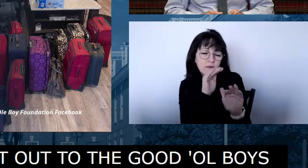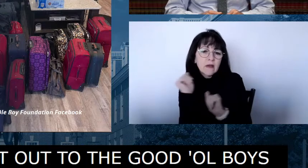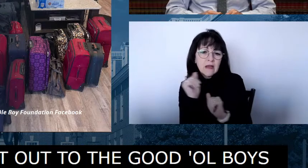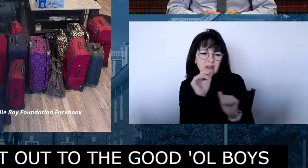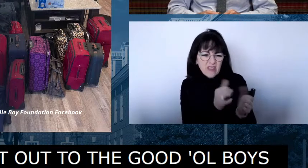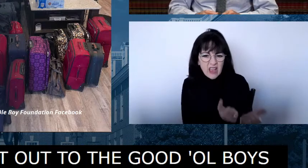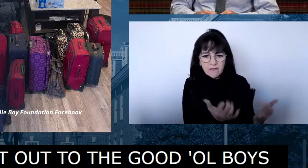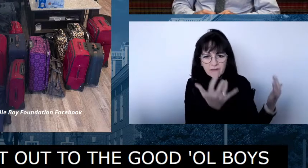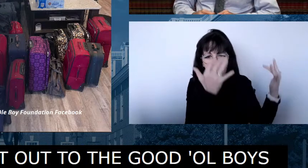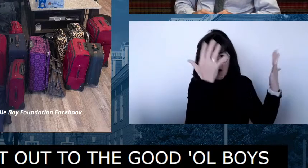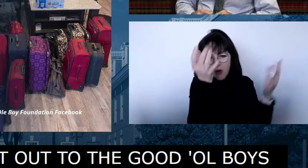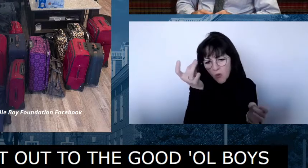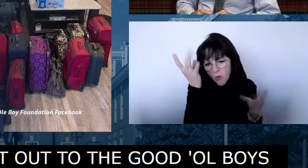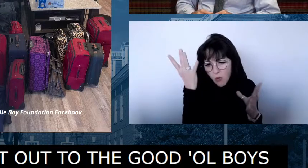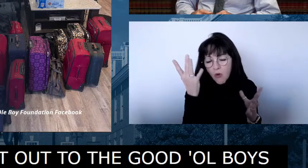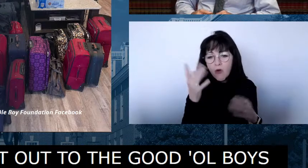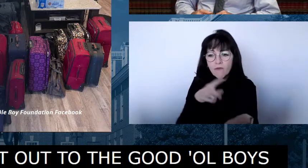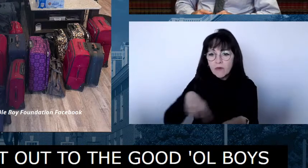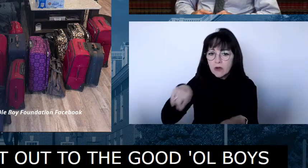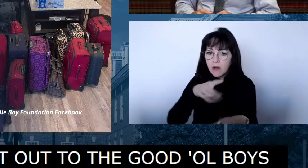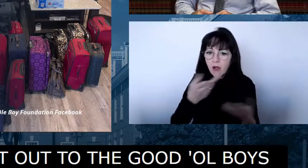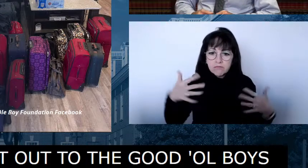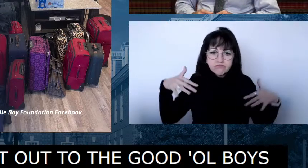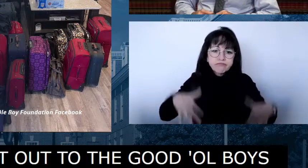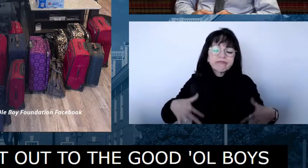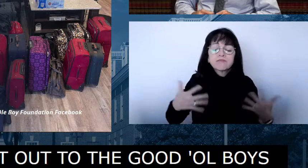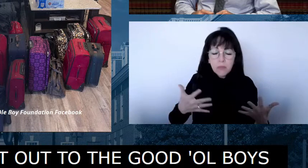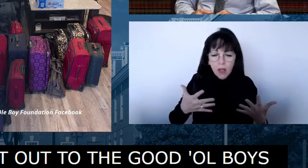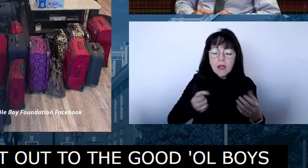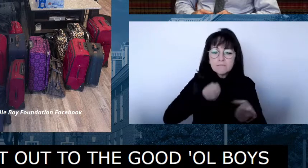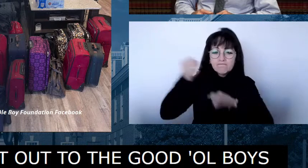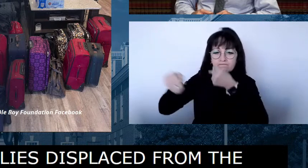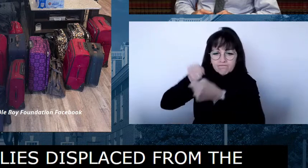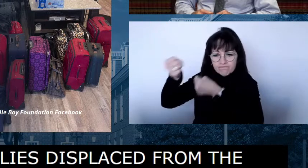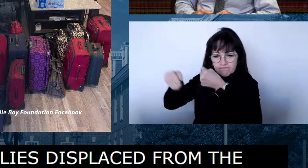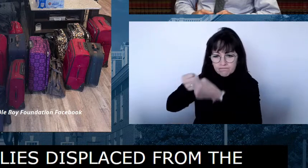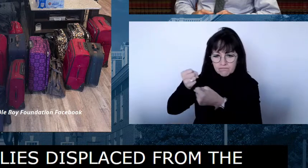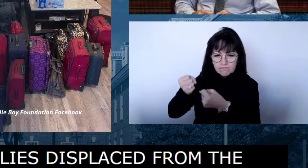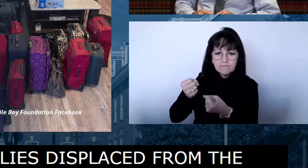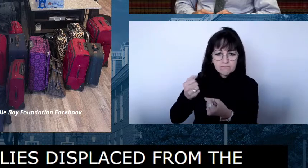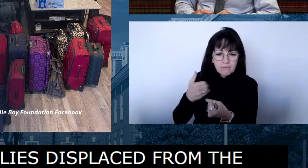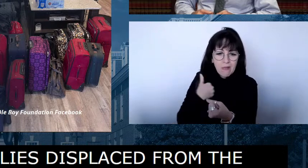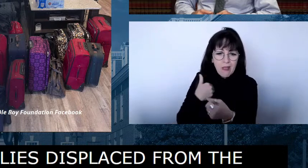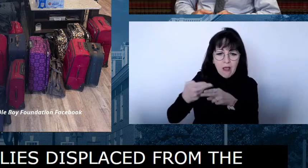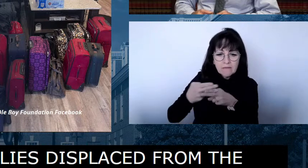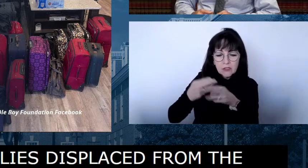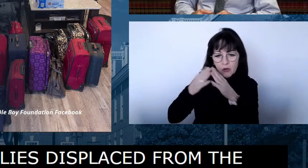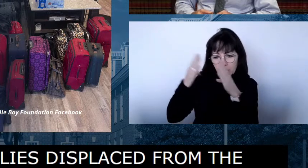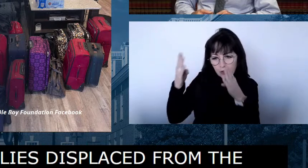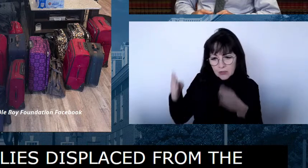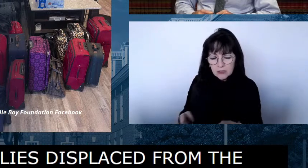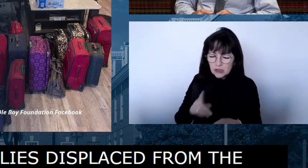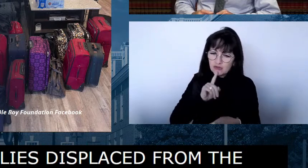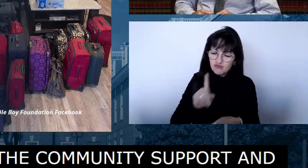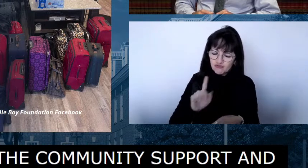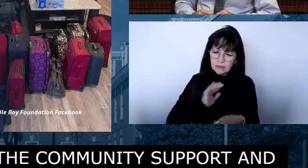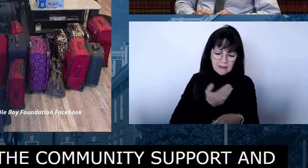and public service attitude that we have across our great state. First in the first responders